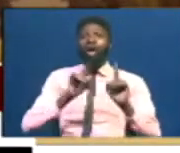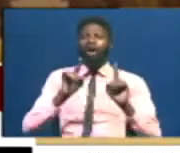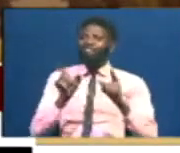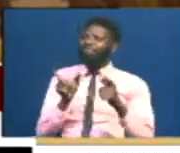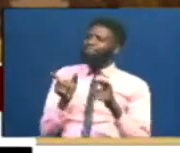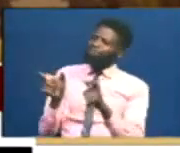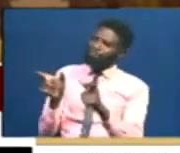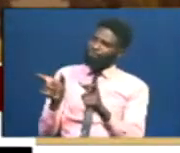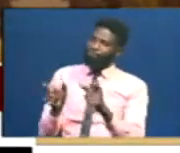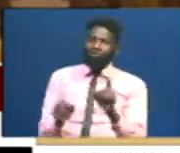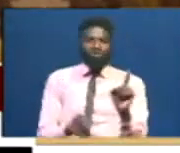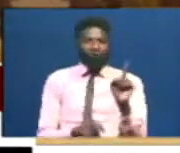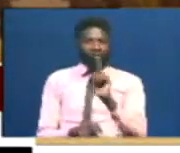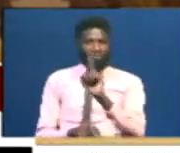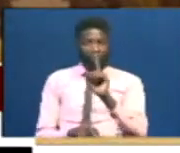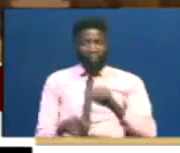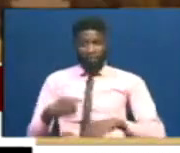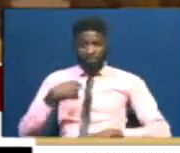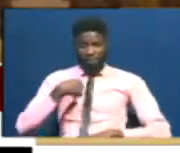stood for the